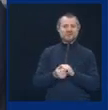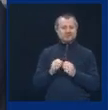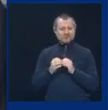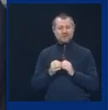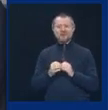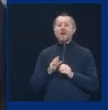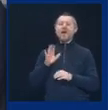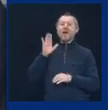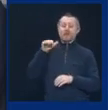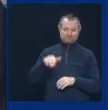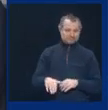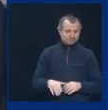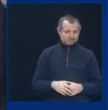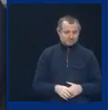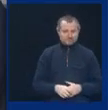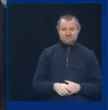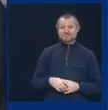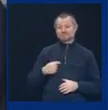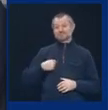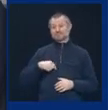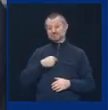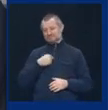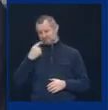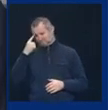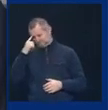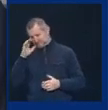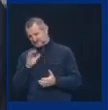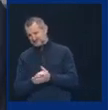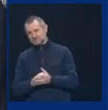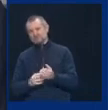I believe in New Yorkers.